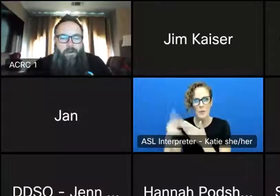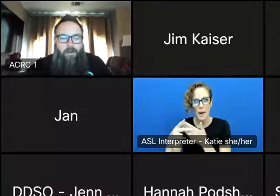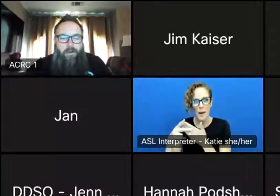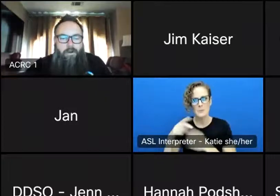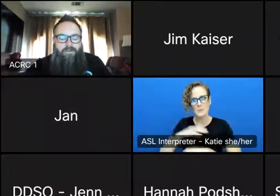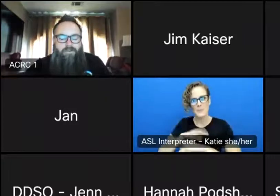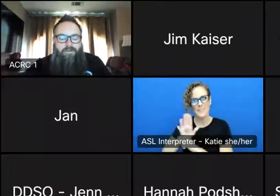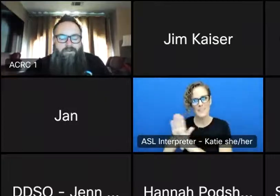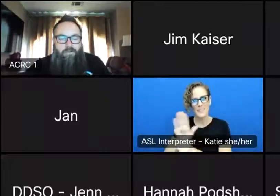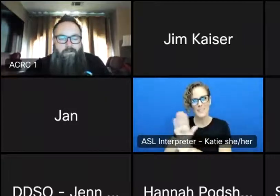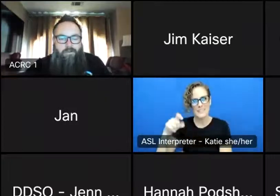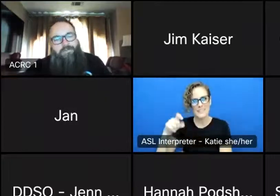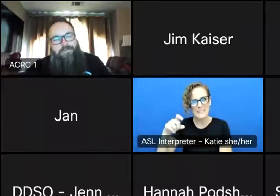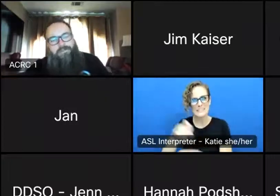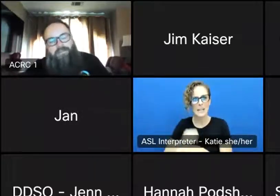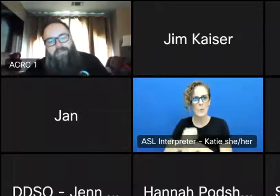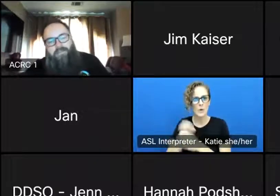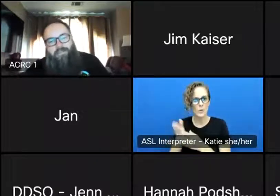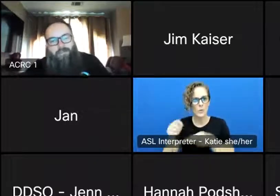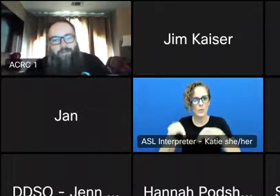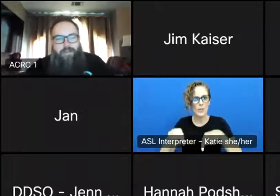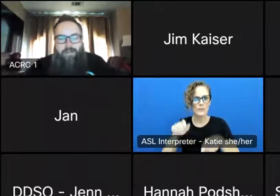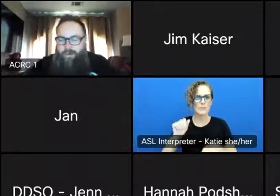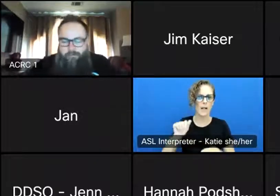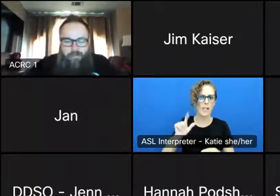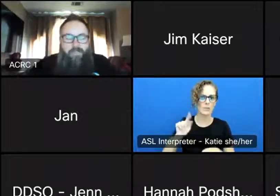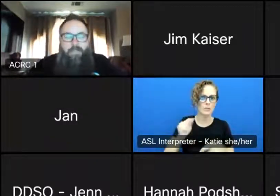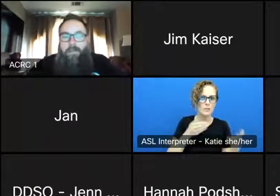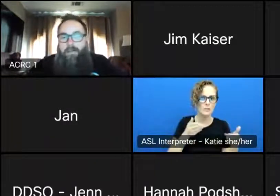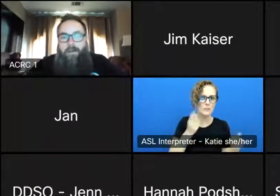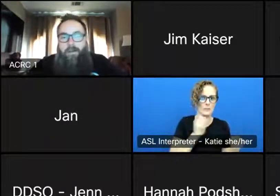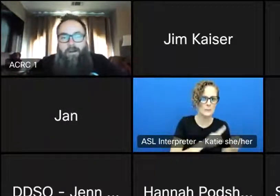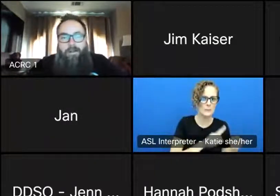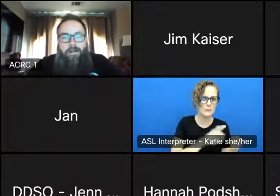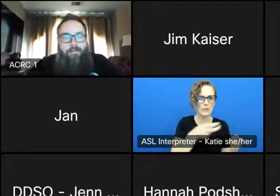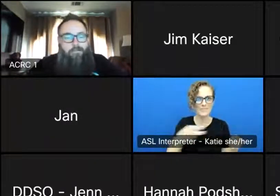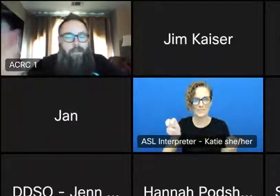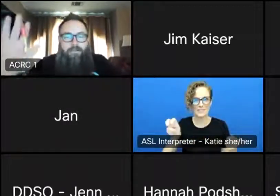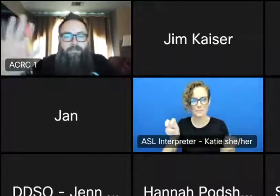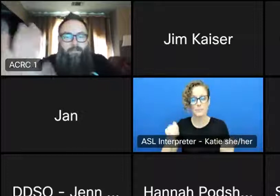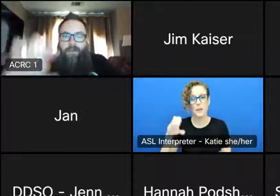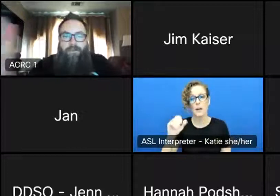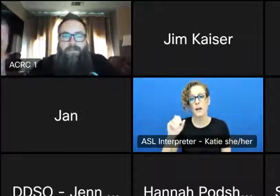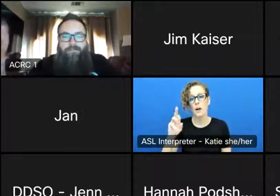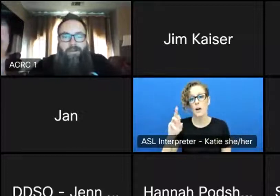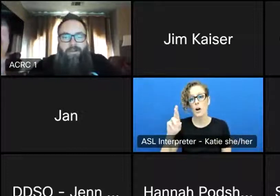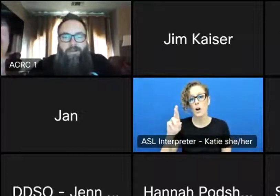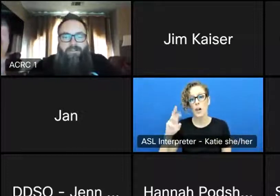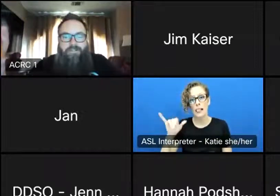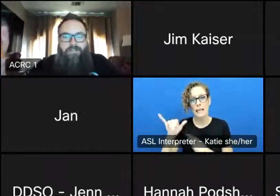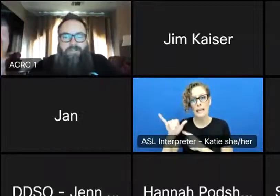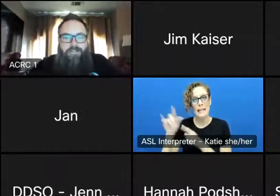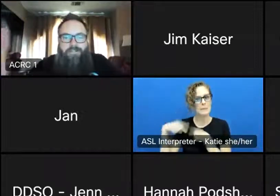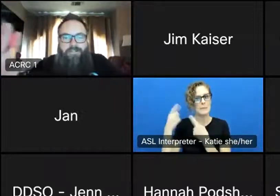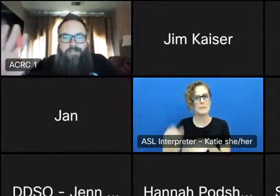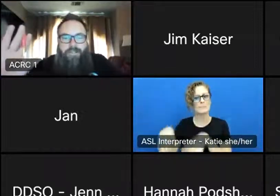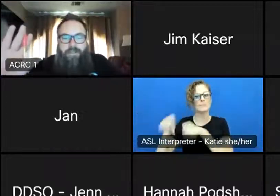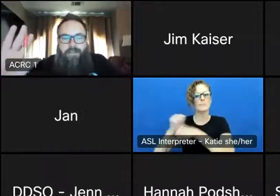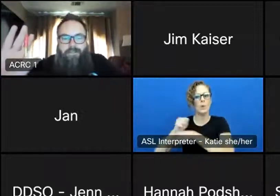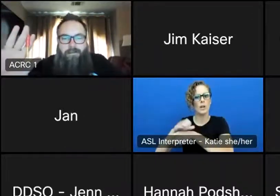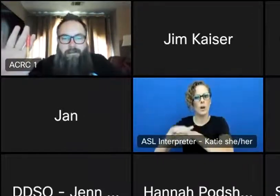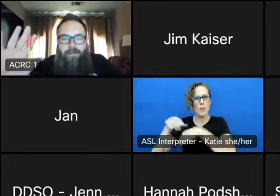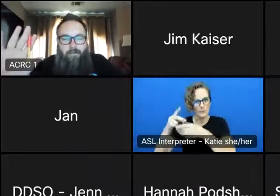don't know that we've ever held a vendor specific job fair like at our regional center. And if ever there was a time where it's needed, it is